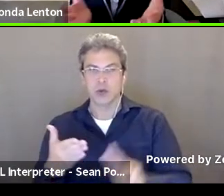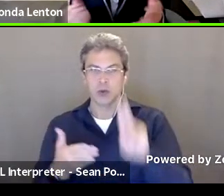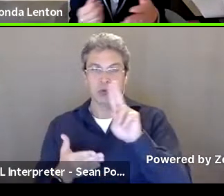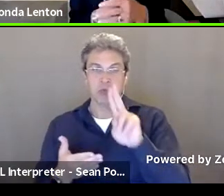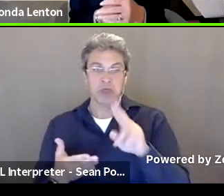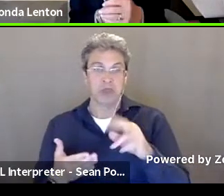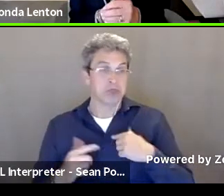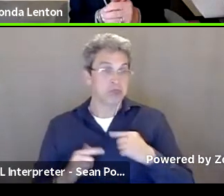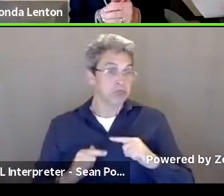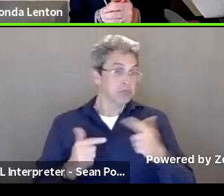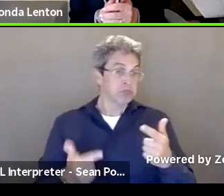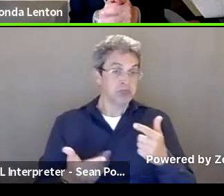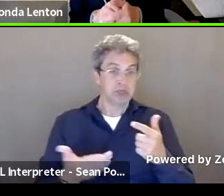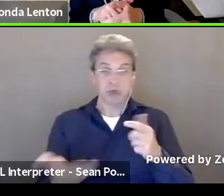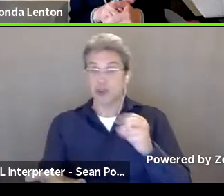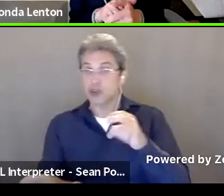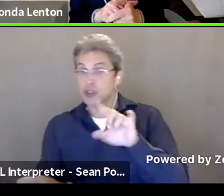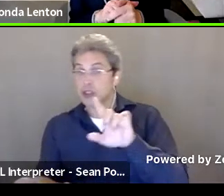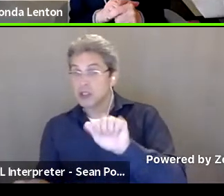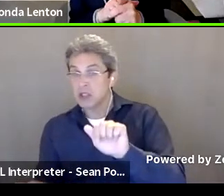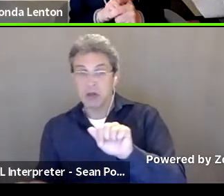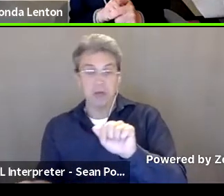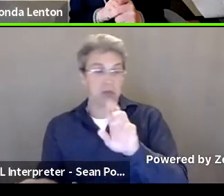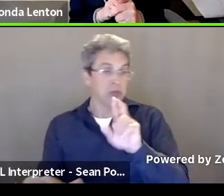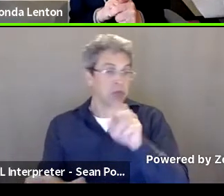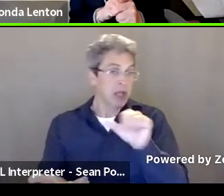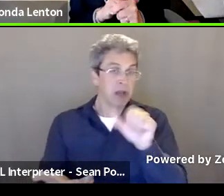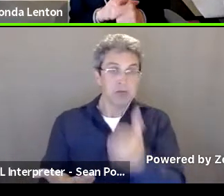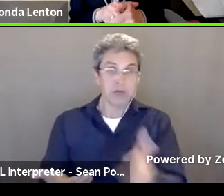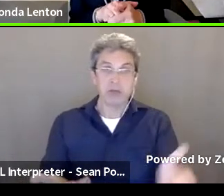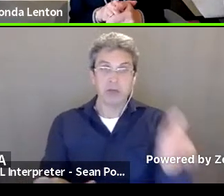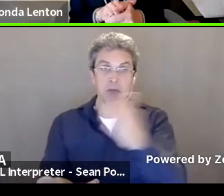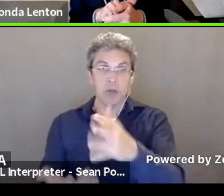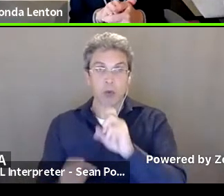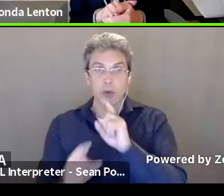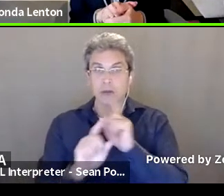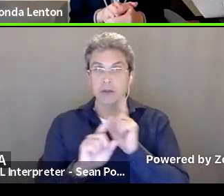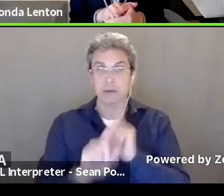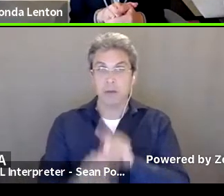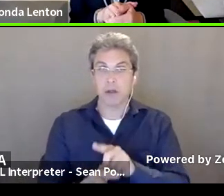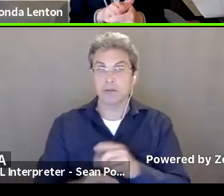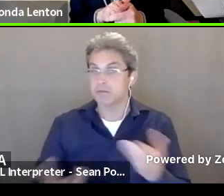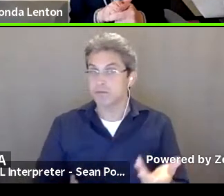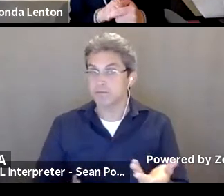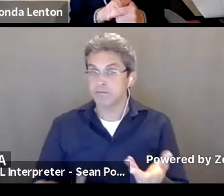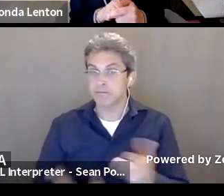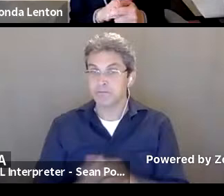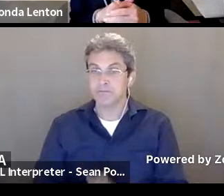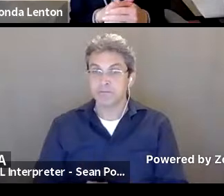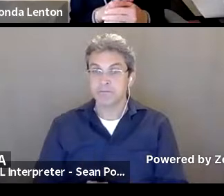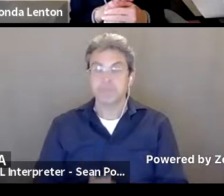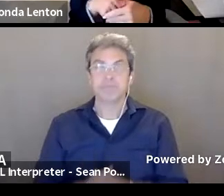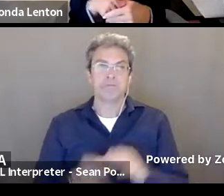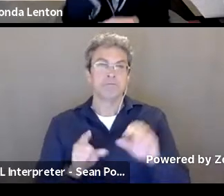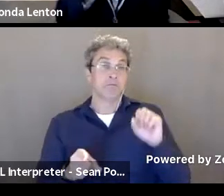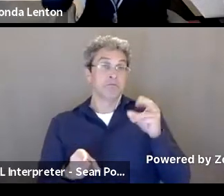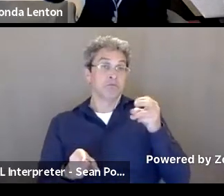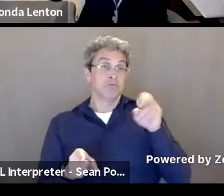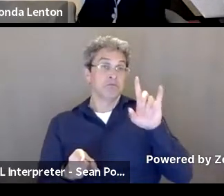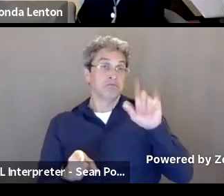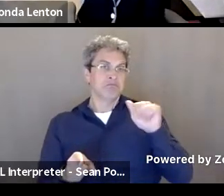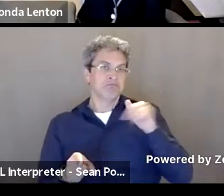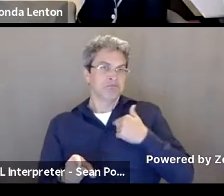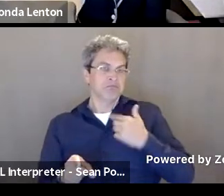invite Sheila or any of my colleagues to comment if they wish. Yeah, I don't mind if I